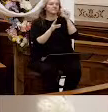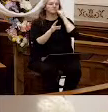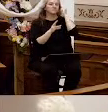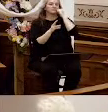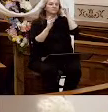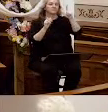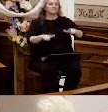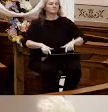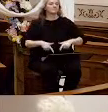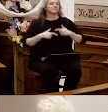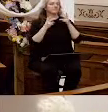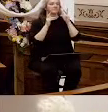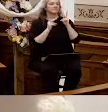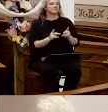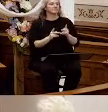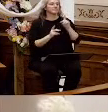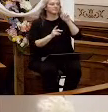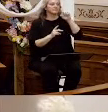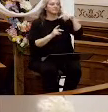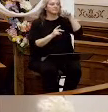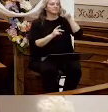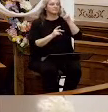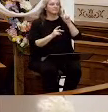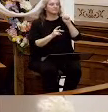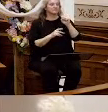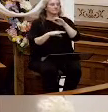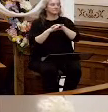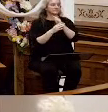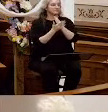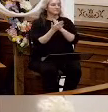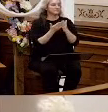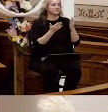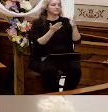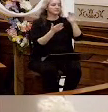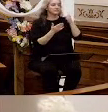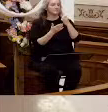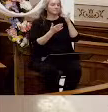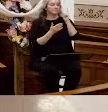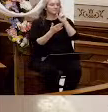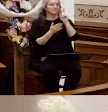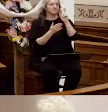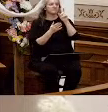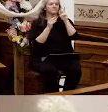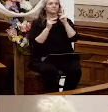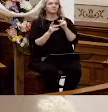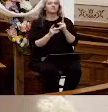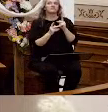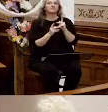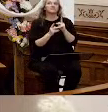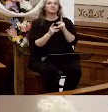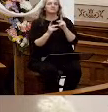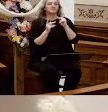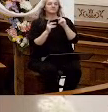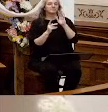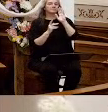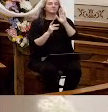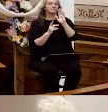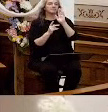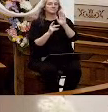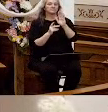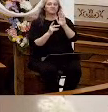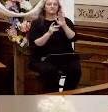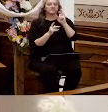depends on something else in this creation to live and to multiply. Your design requires diversity to